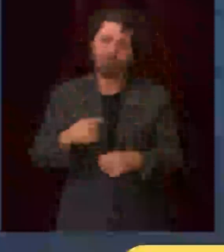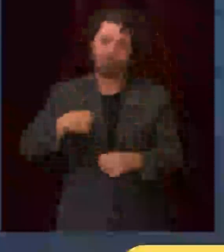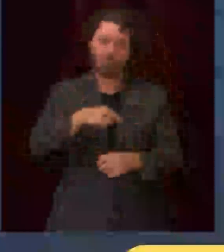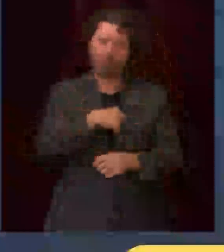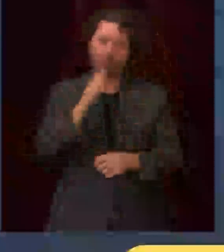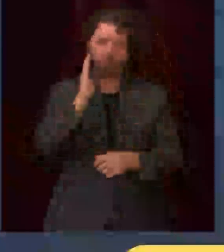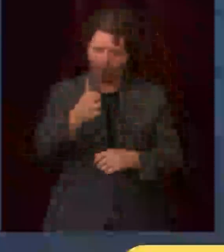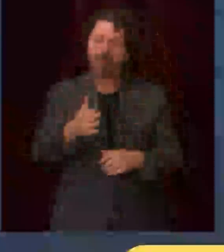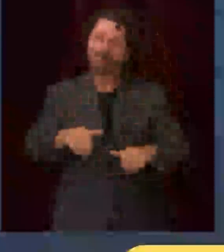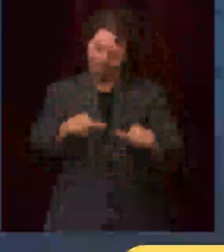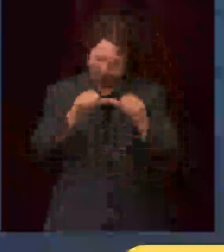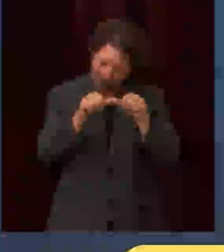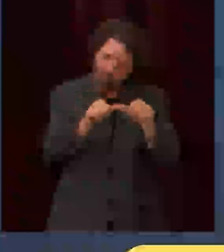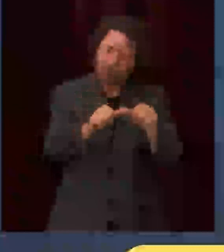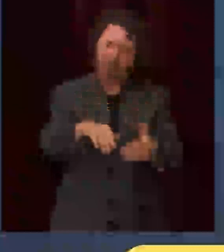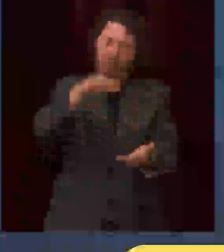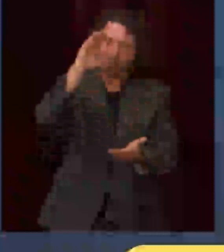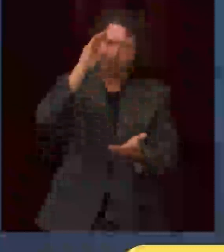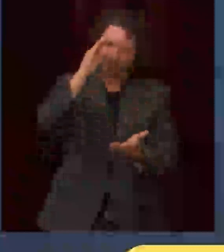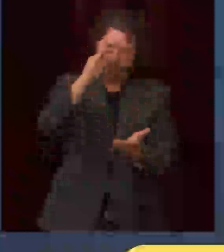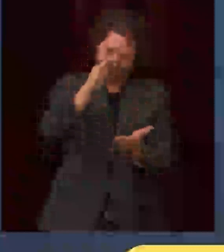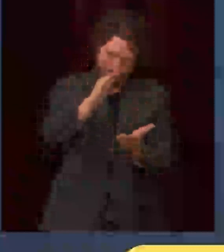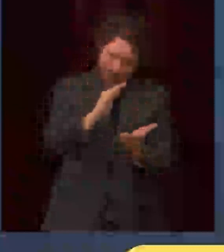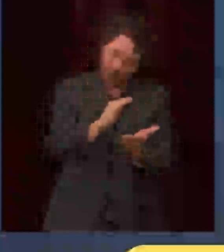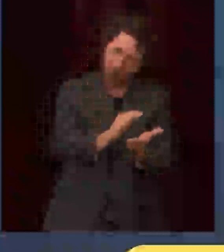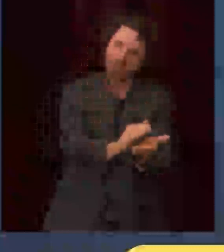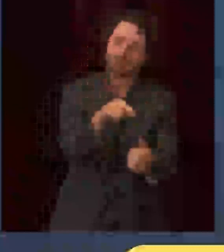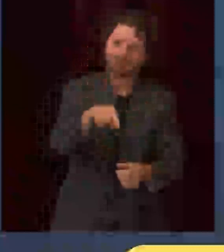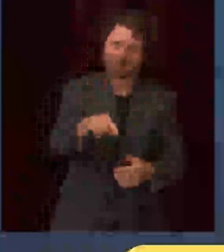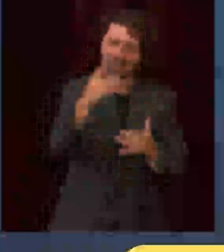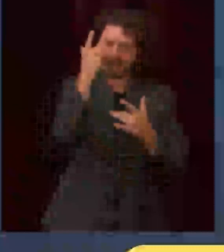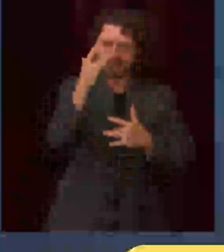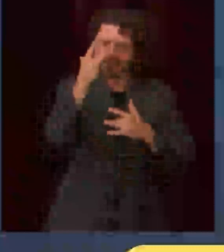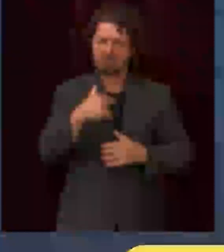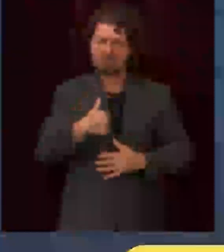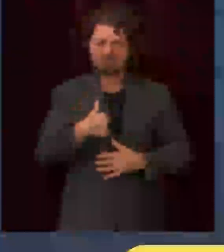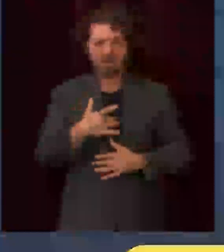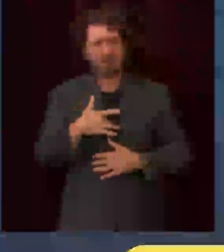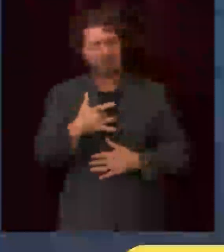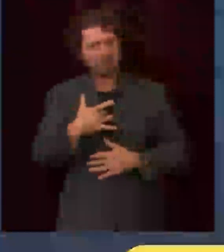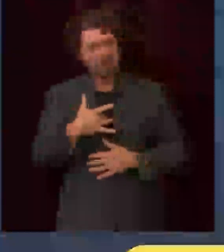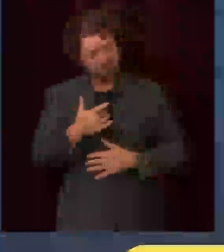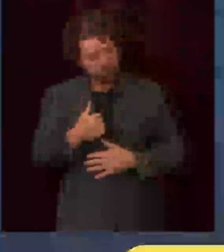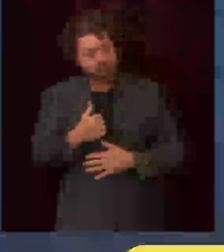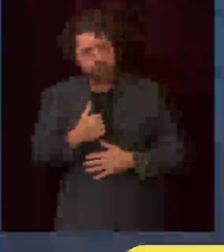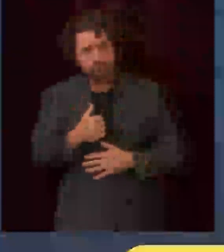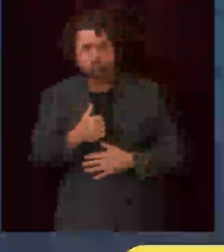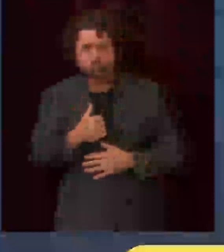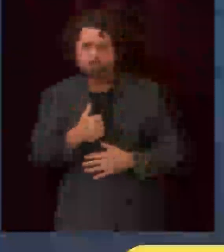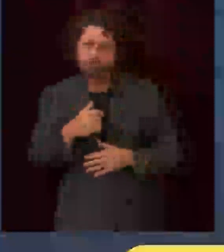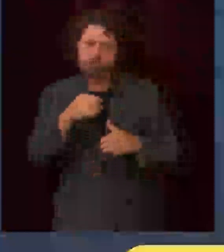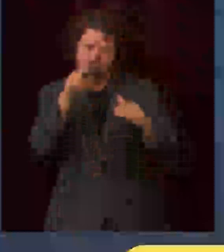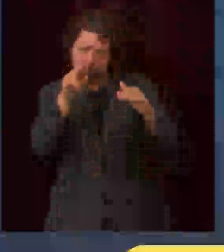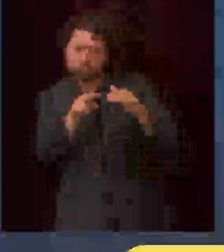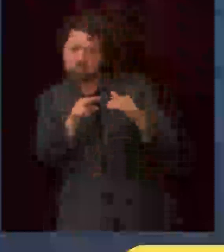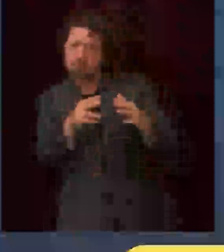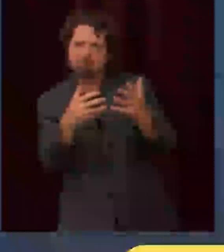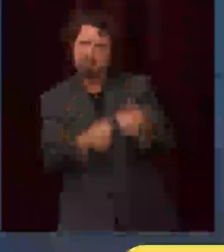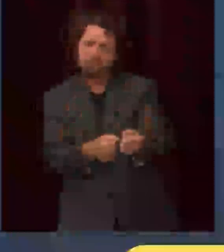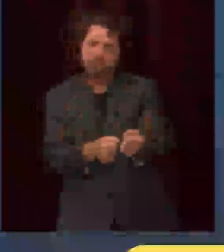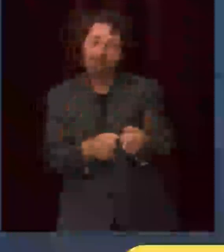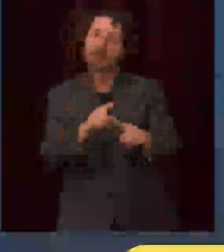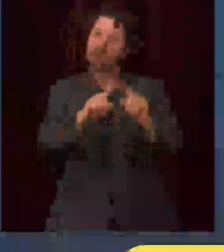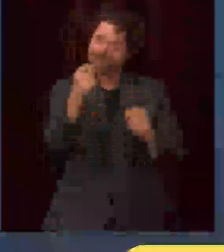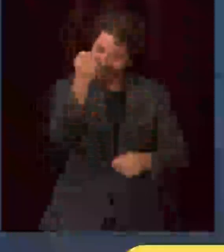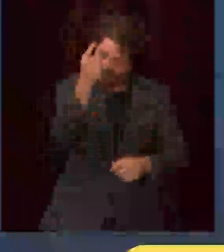neighbors. And if we keep doing this, I feel good about this at this point. But we need to keep doing those things. Now, we